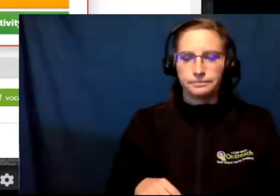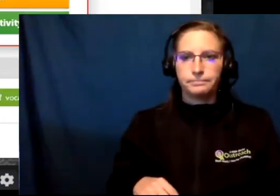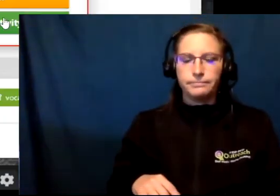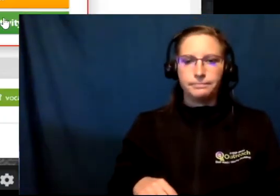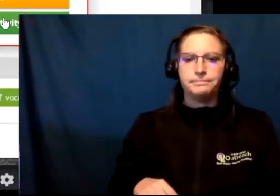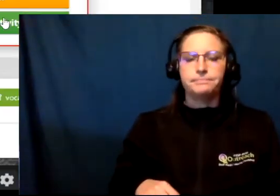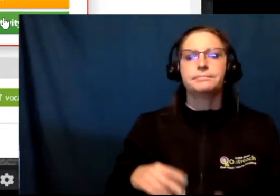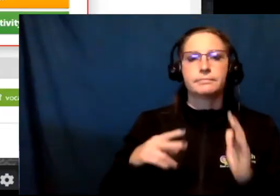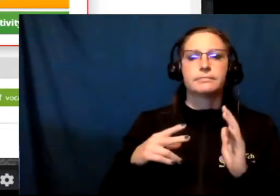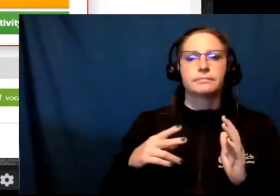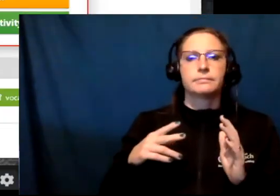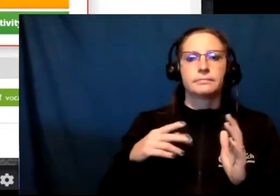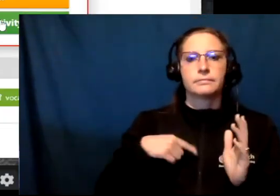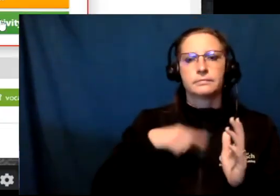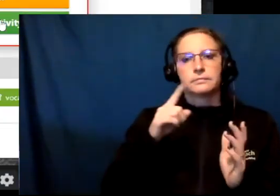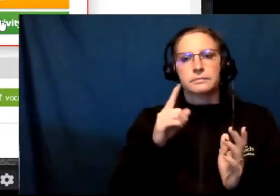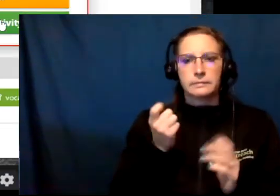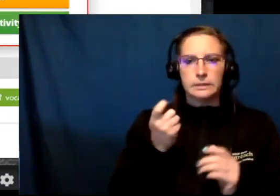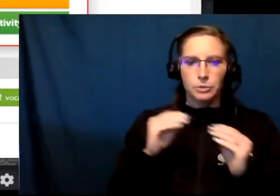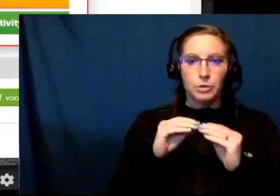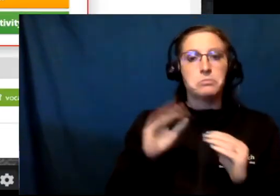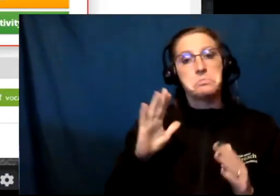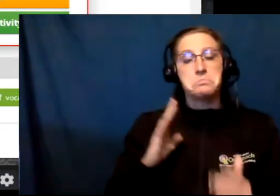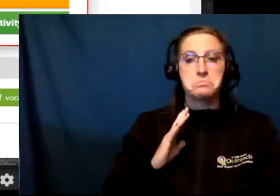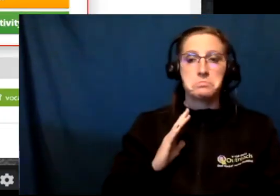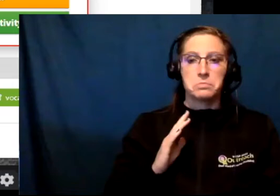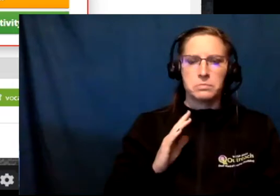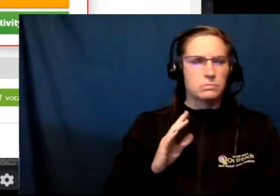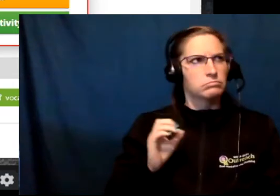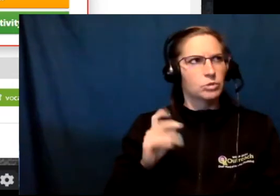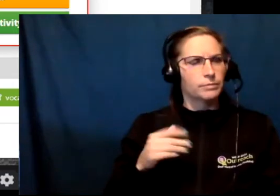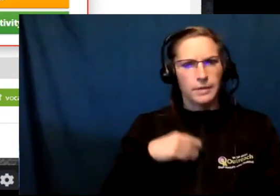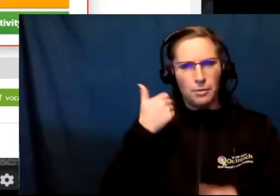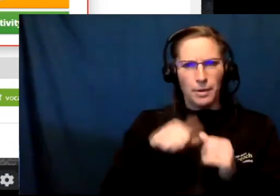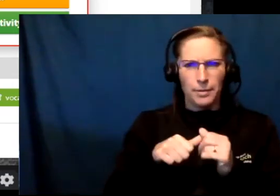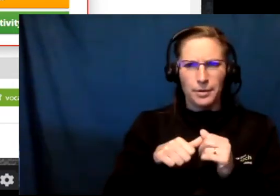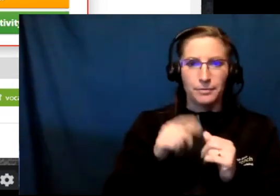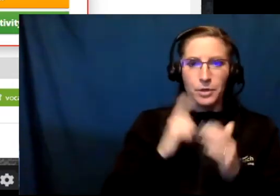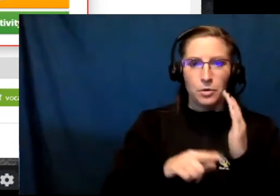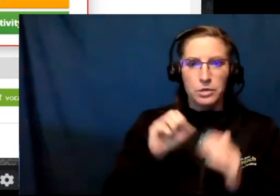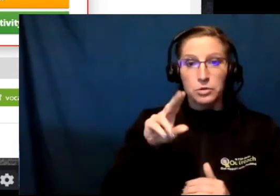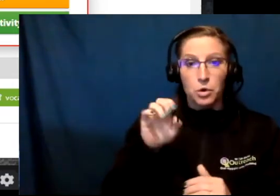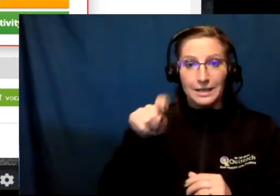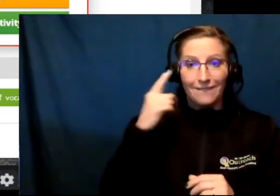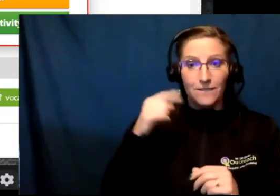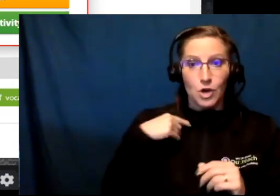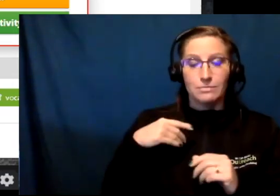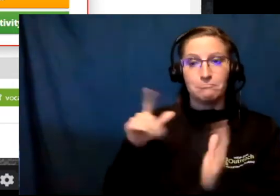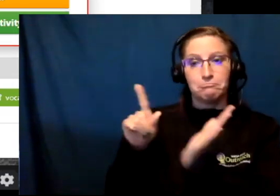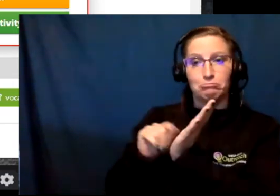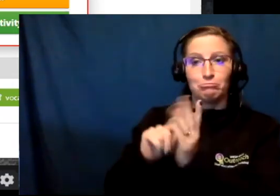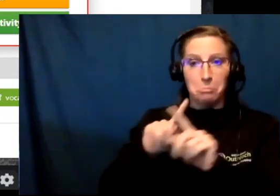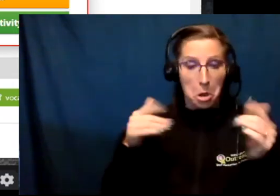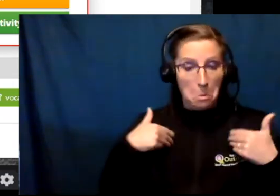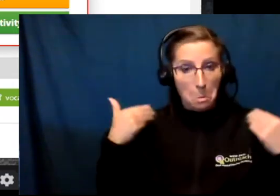So again, so now, okay, I don't remember what score you need to be able to publish it, but it is going to allow me to publish it.